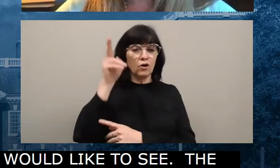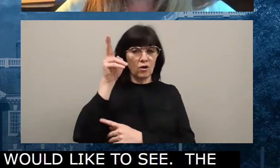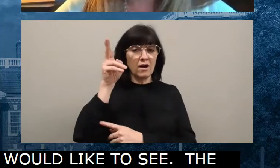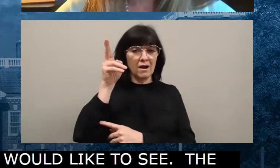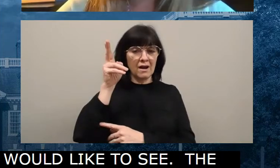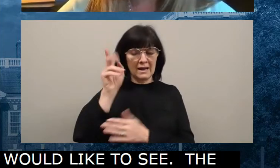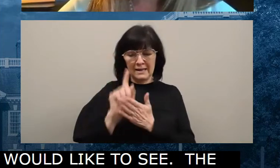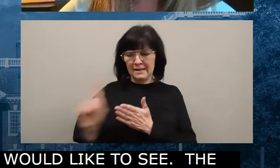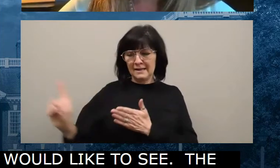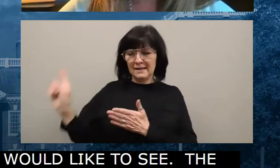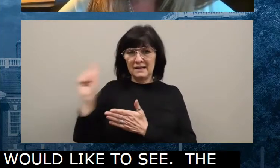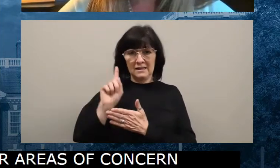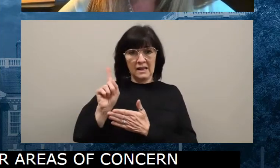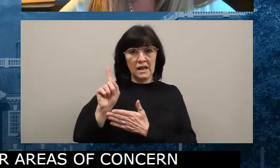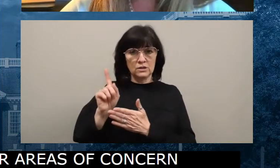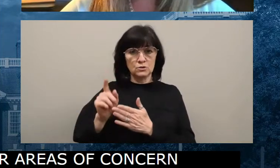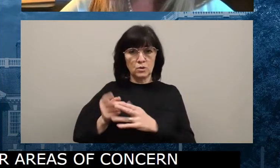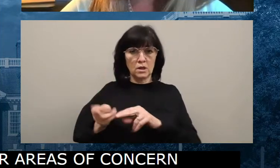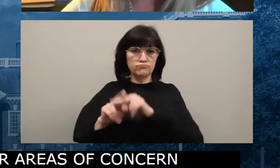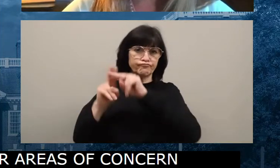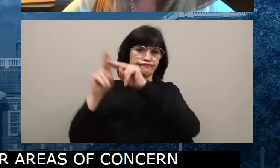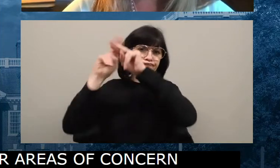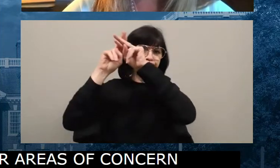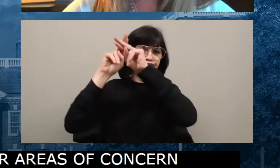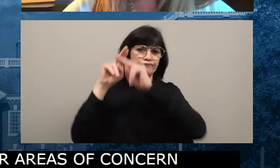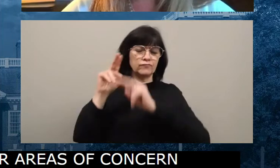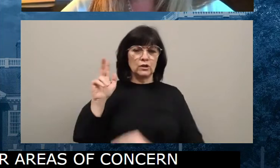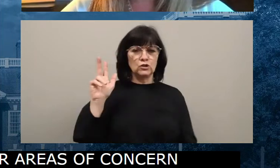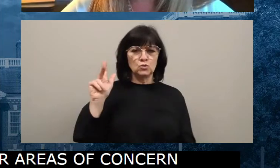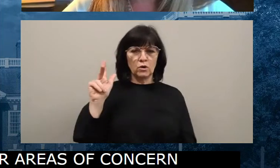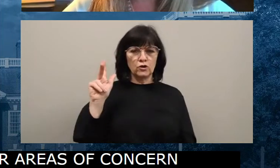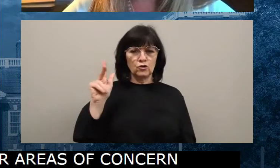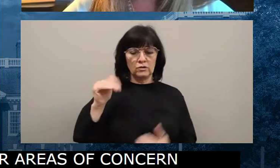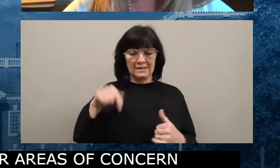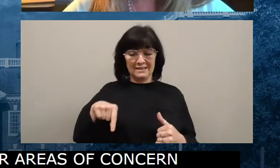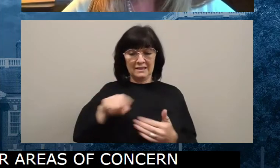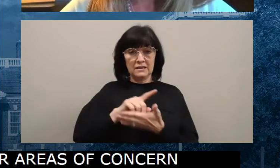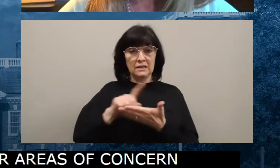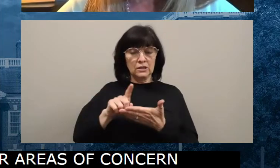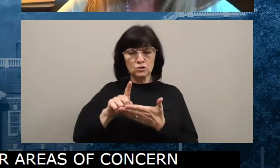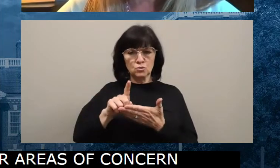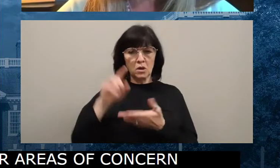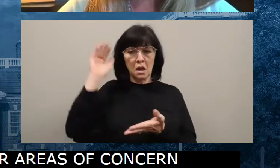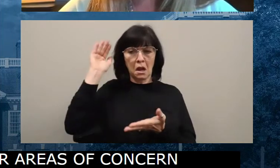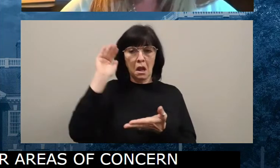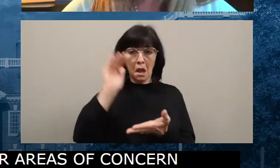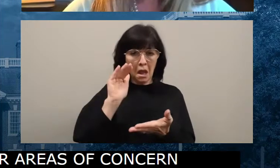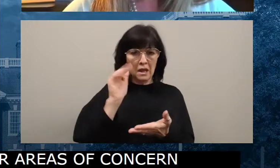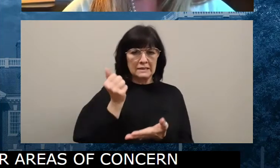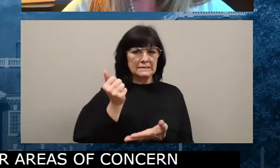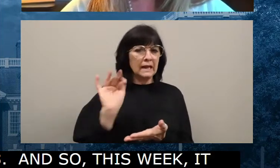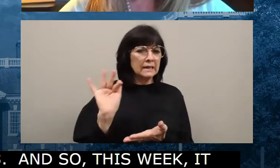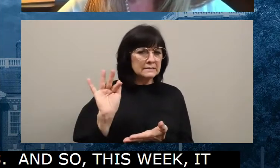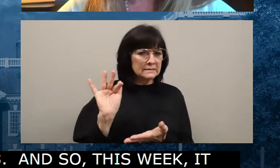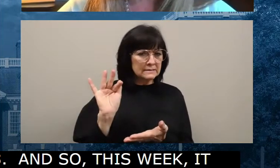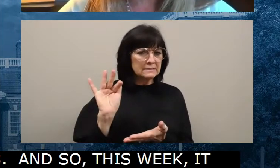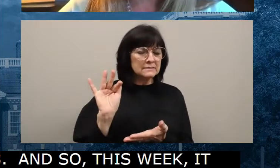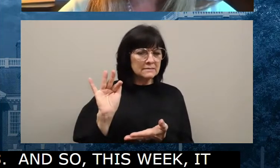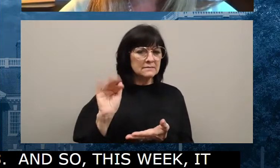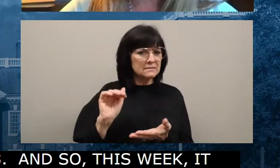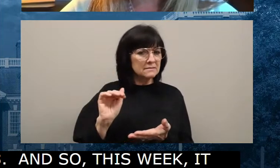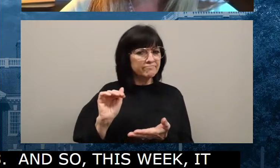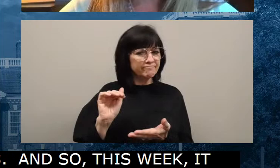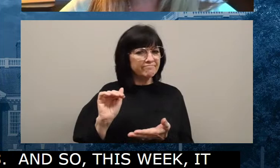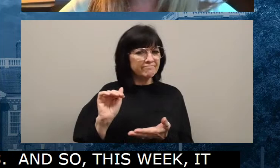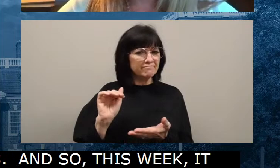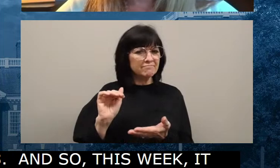week to 23. And so this week it dropped slightly to 19, which is still more than we had